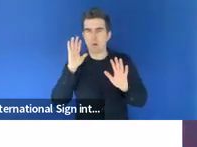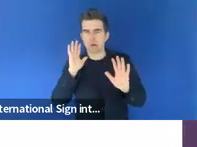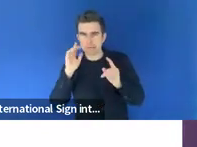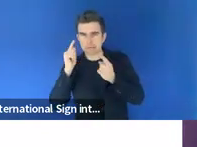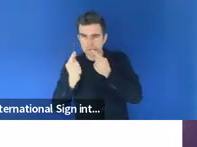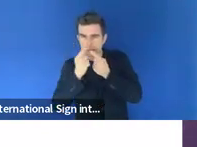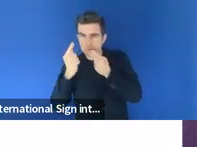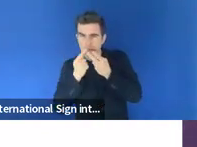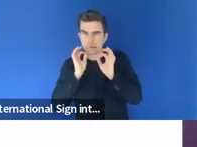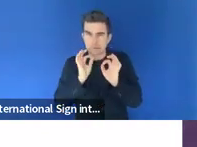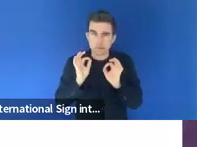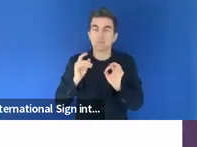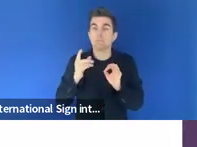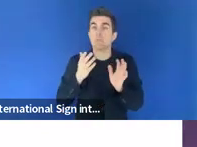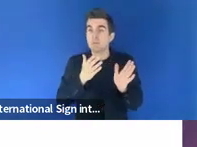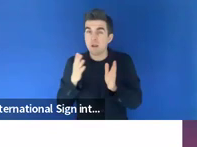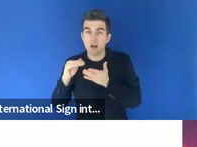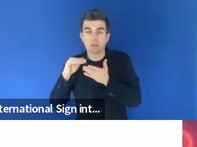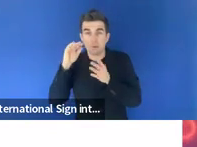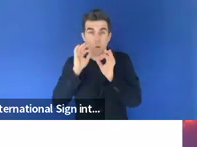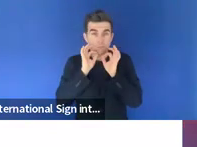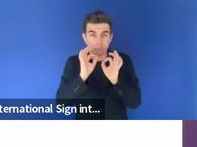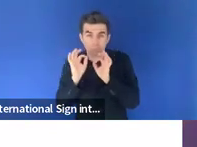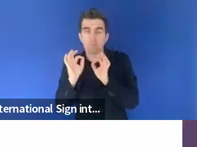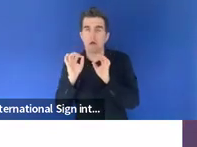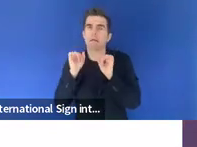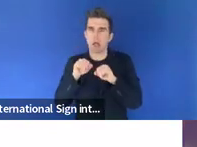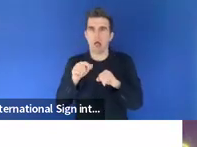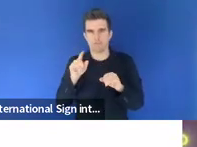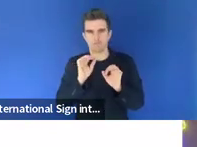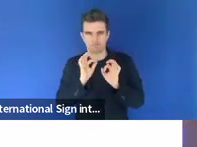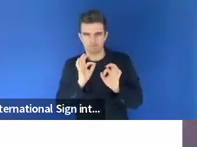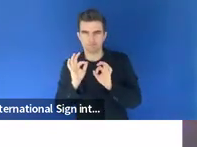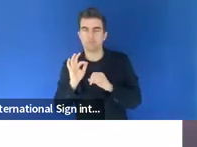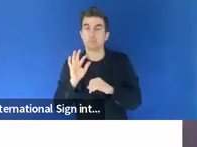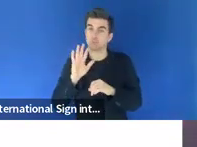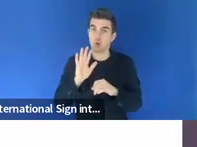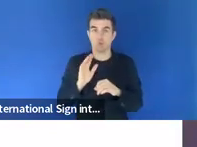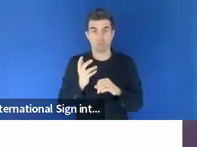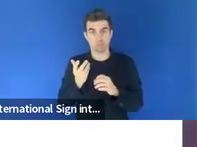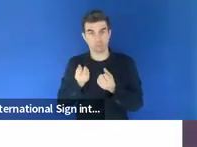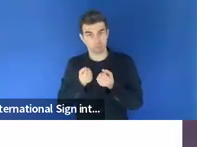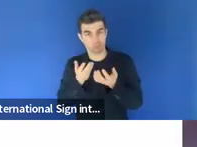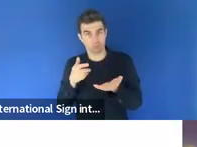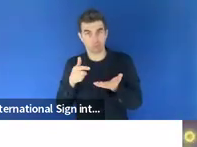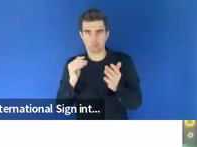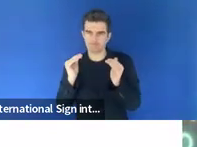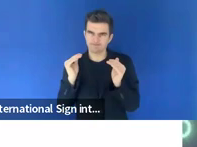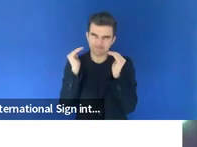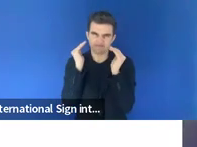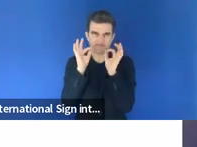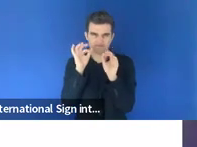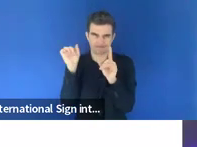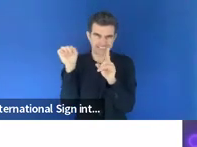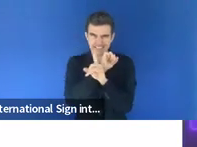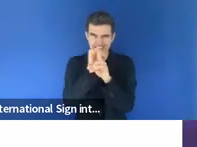is high quality, make sure that anybody who is a customer or a client is, you know, you have some assurance that they're going to be